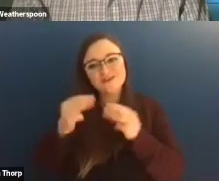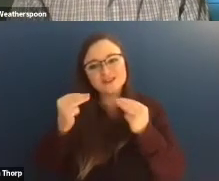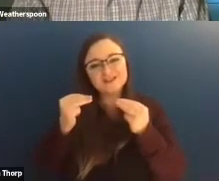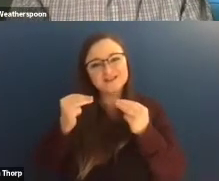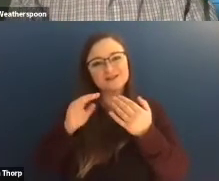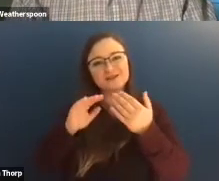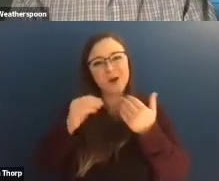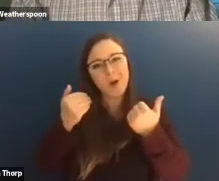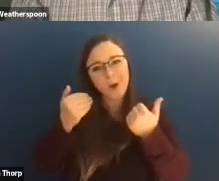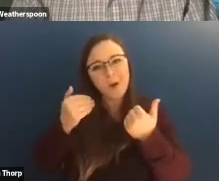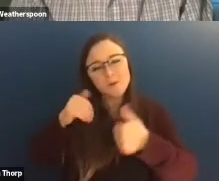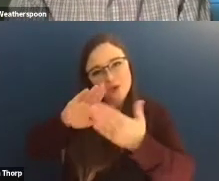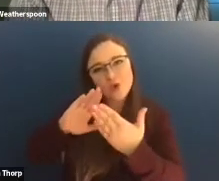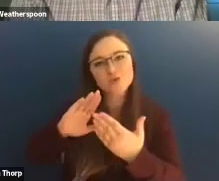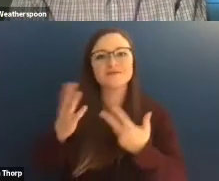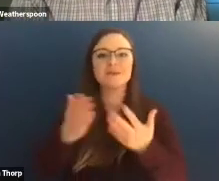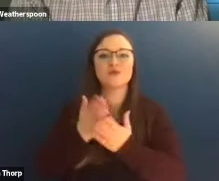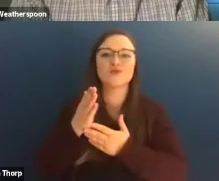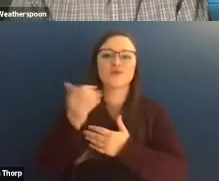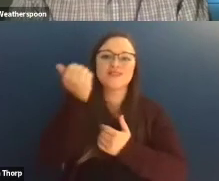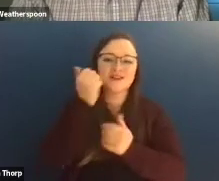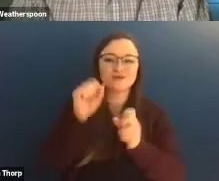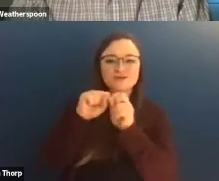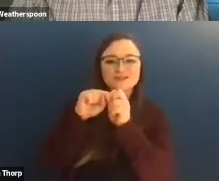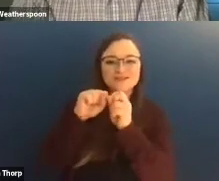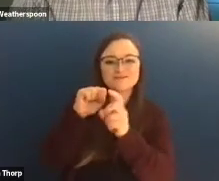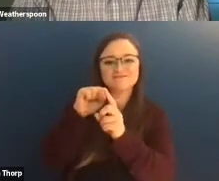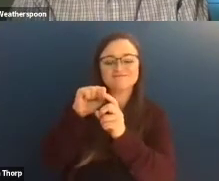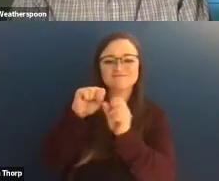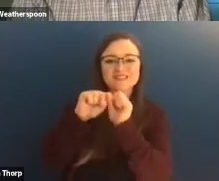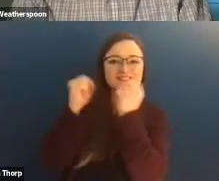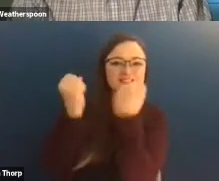dental societies or other volunteer organizations where you could,